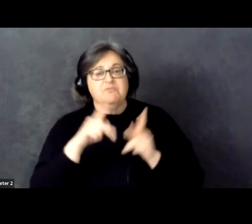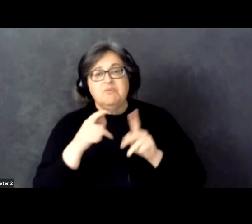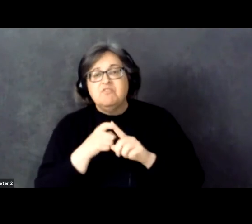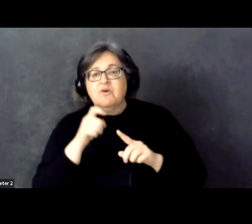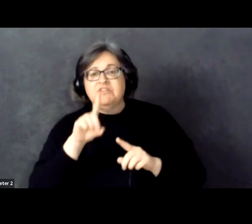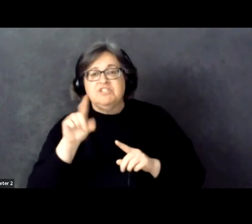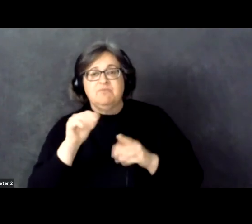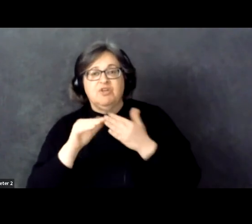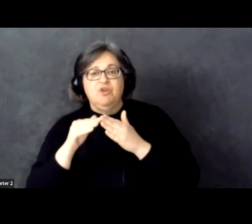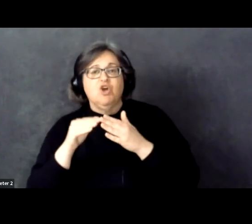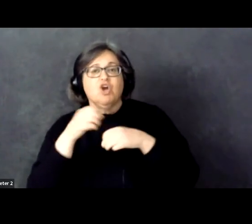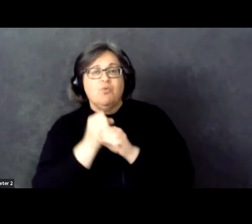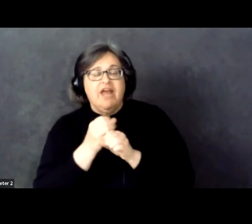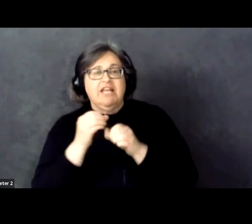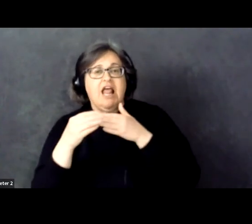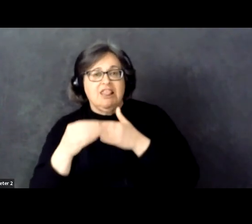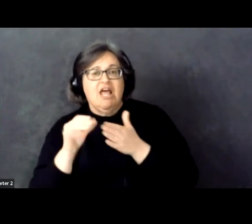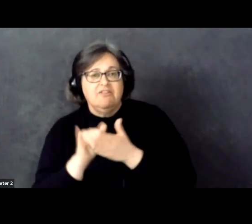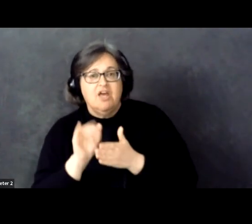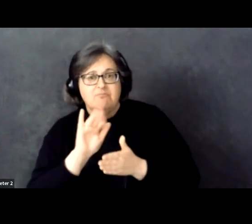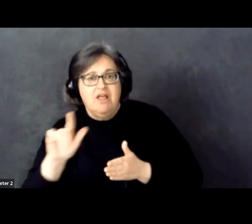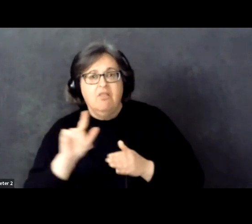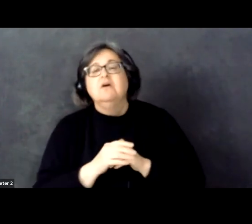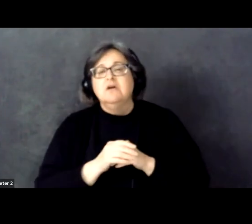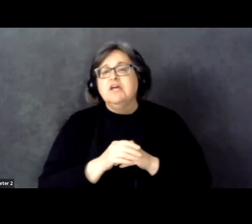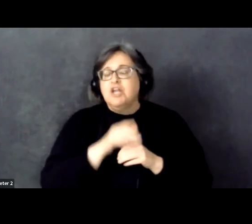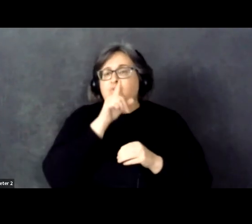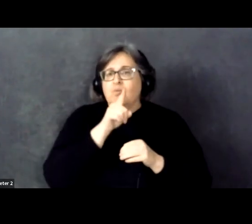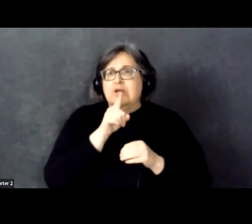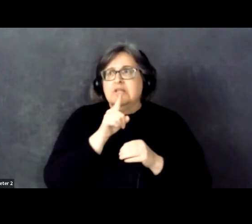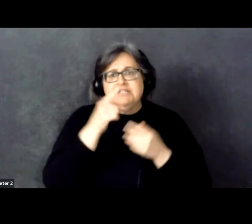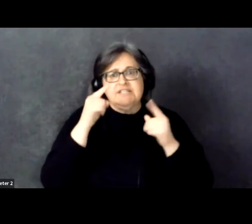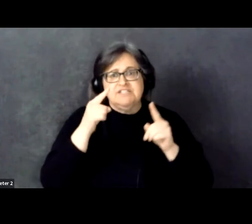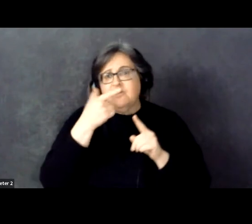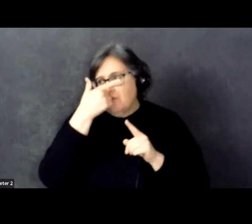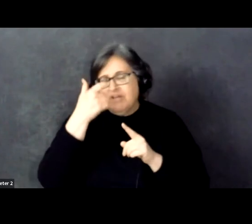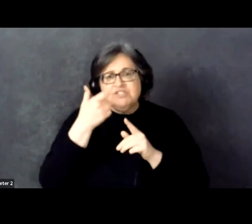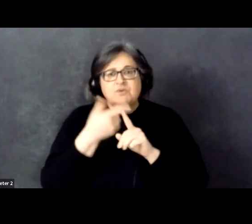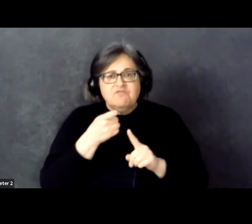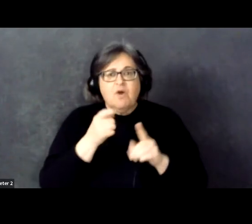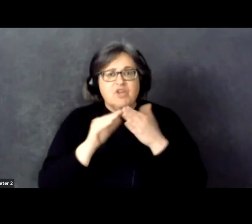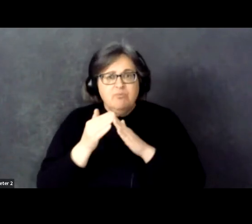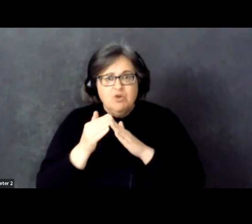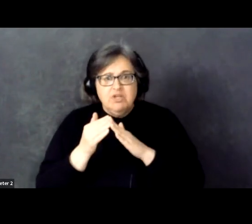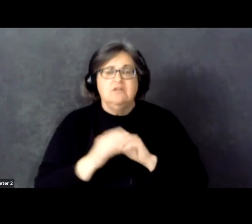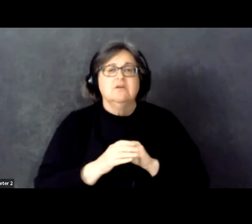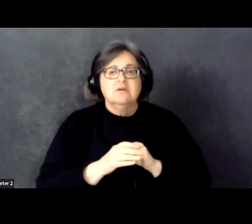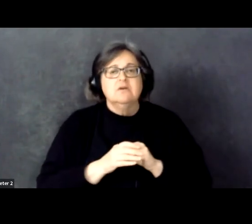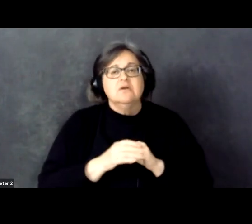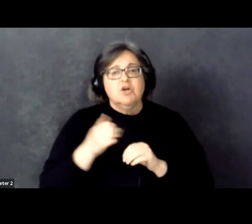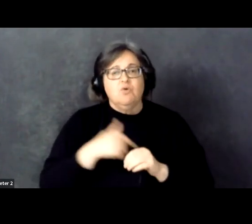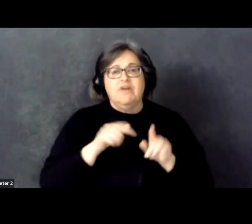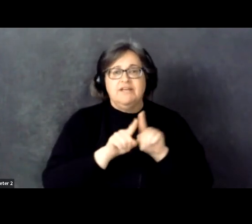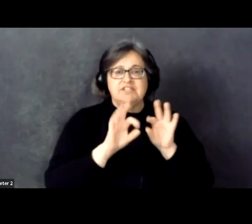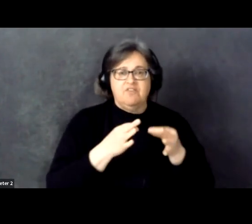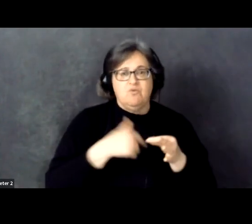community. I believe this is why the bill was so successful, because it truly came from the community it was meant to serve. We as a family felt